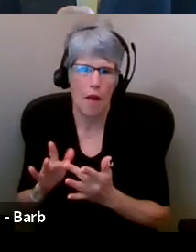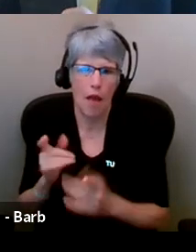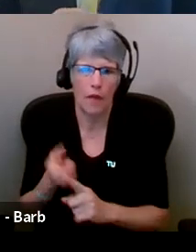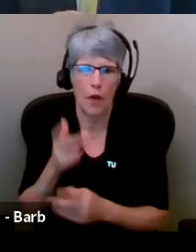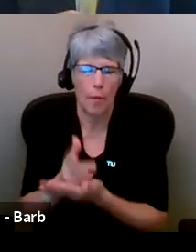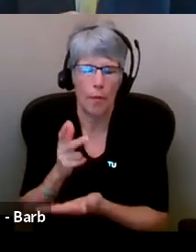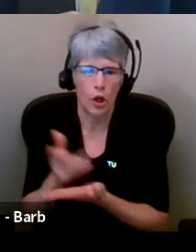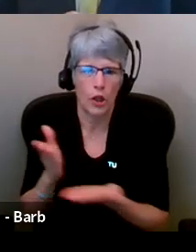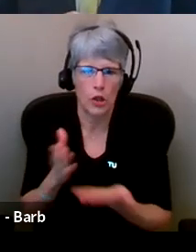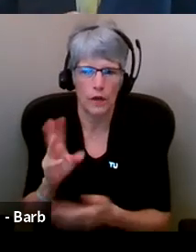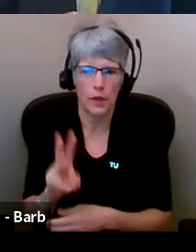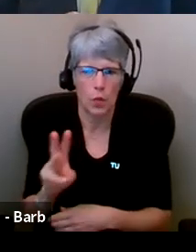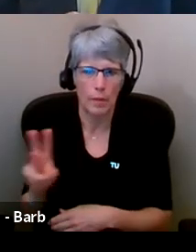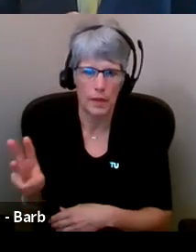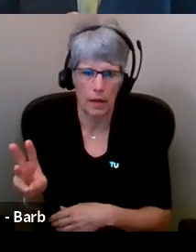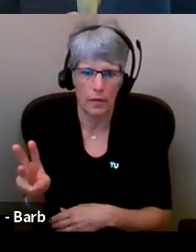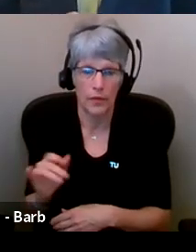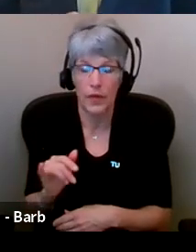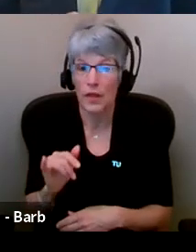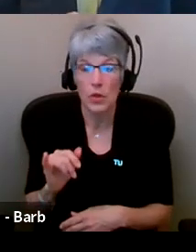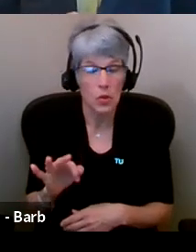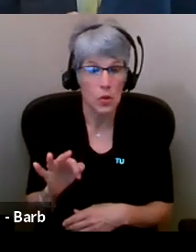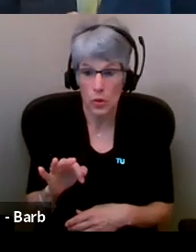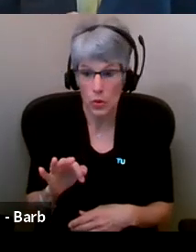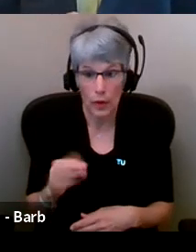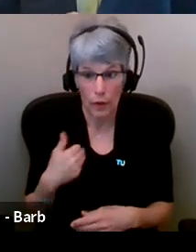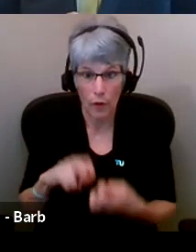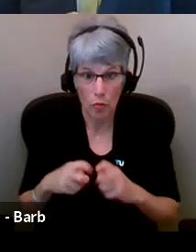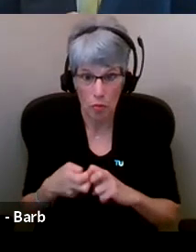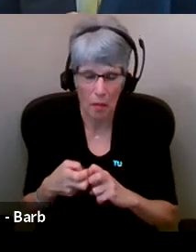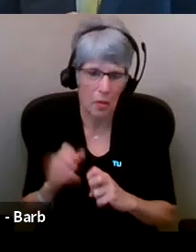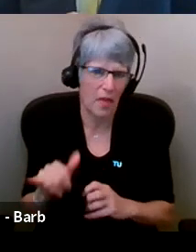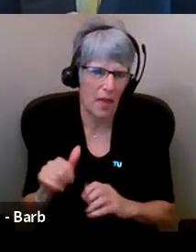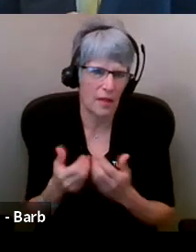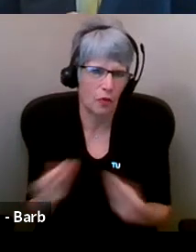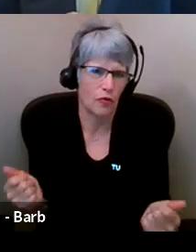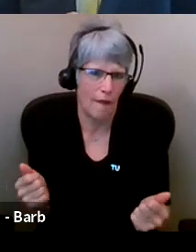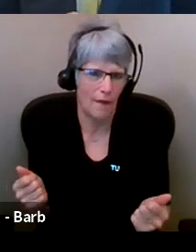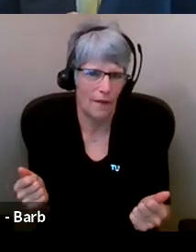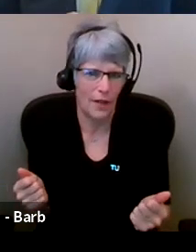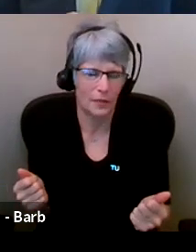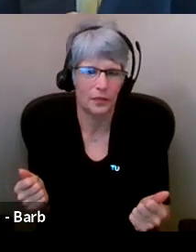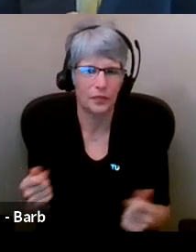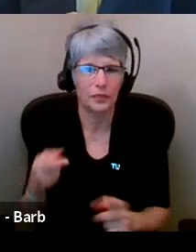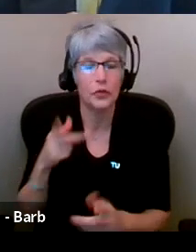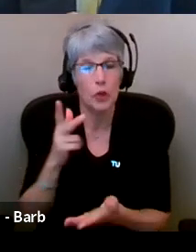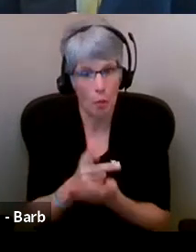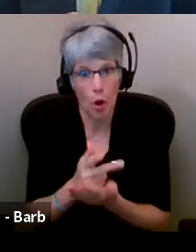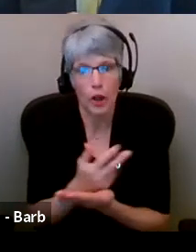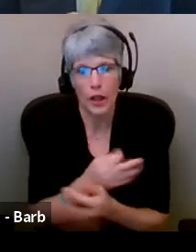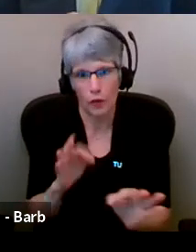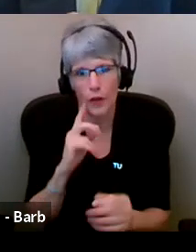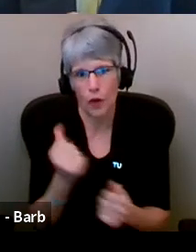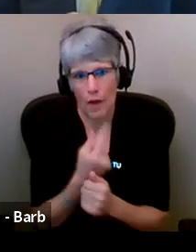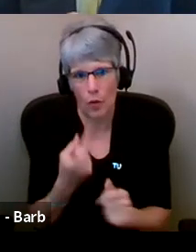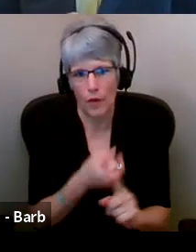website. So if that's a problem, that's the way to resolve that. So at the end of the day, parking will be free for everyone